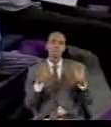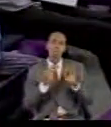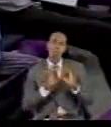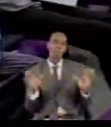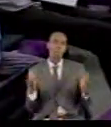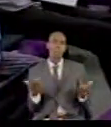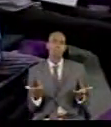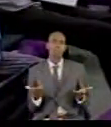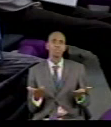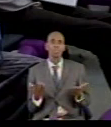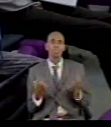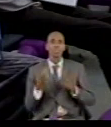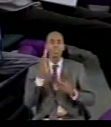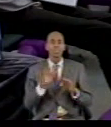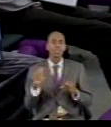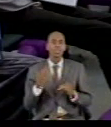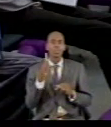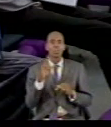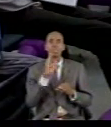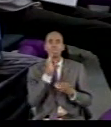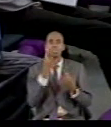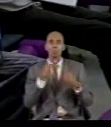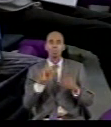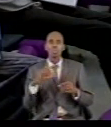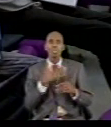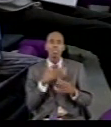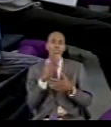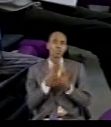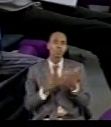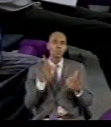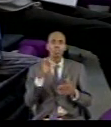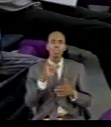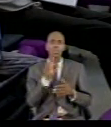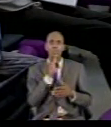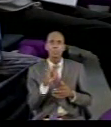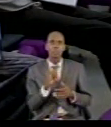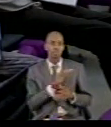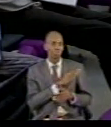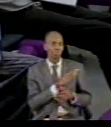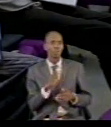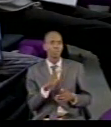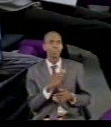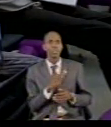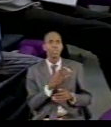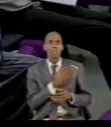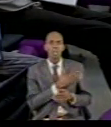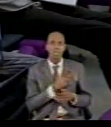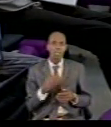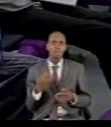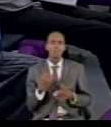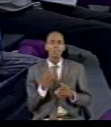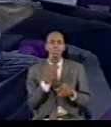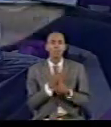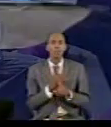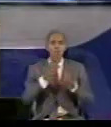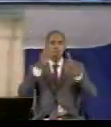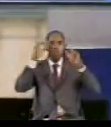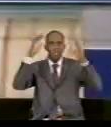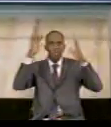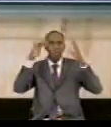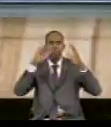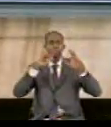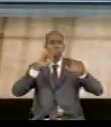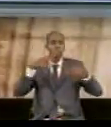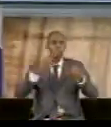A vehicle is coming, and somebody is bold, and then he goes to the middle of the road, expecting that those vehicles will wait